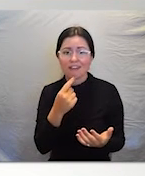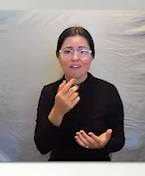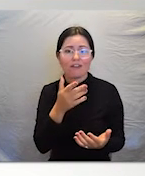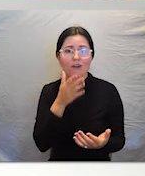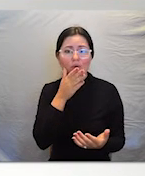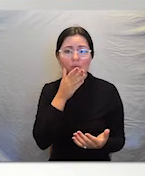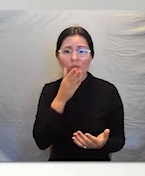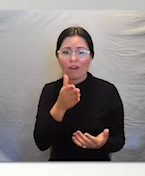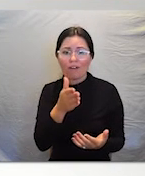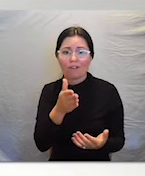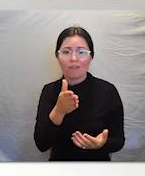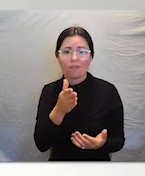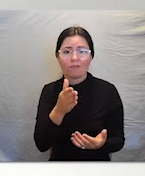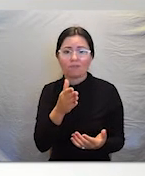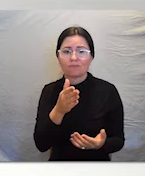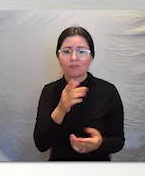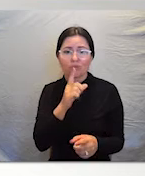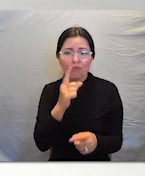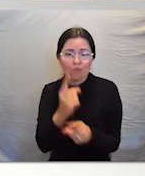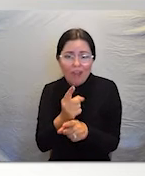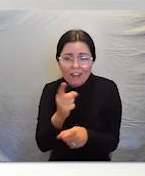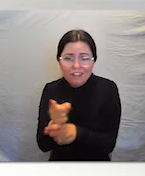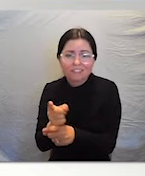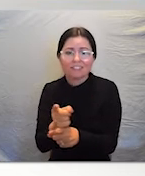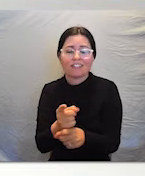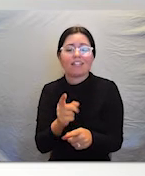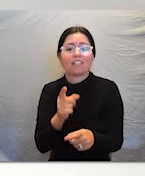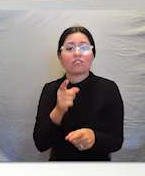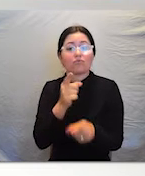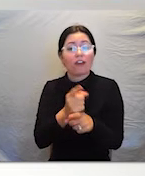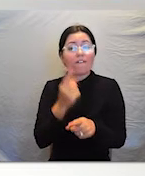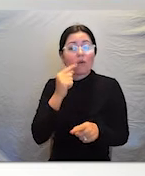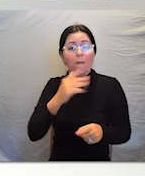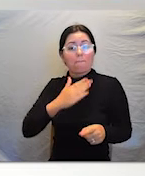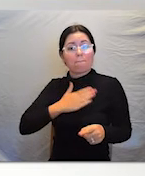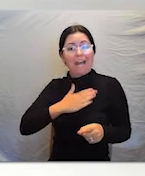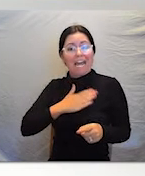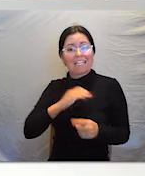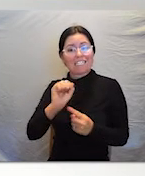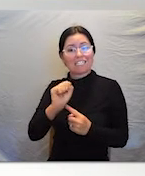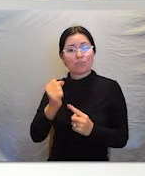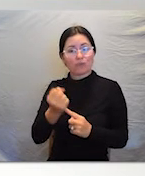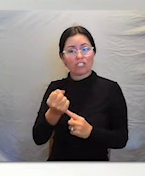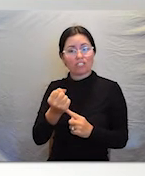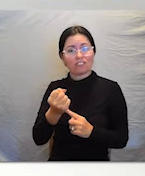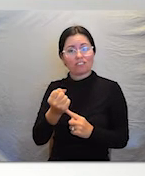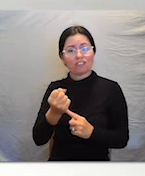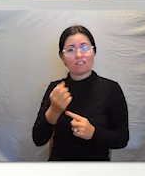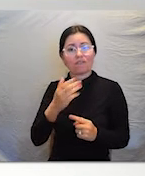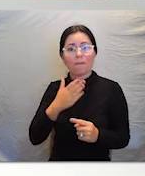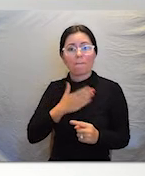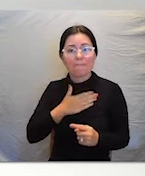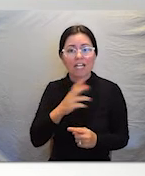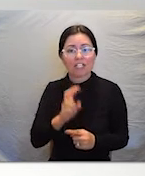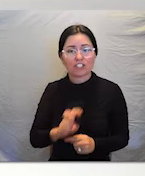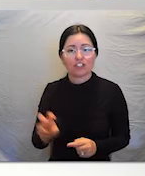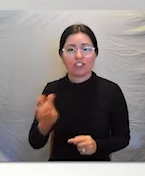is always correct. It's correct for my case, for my situation, and for my